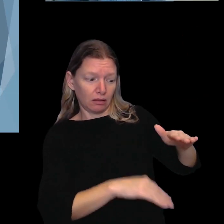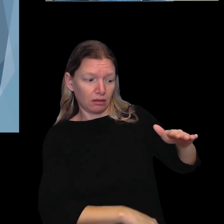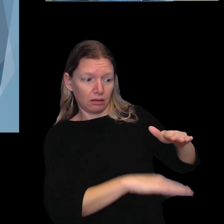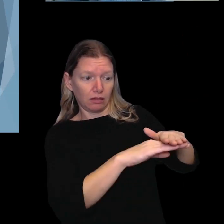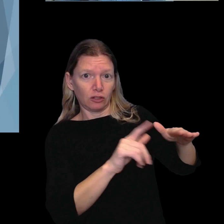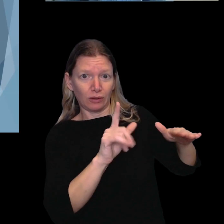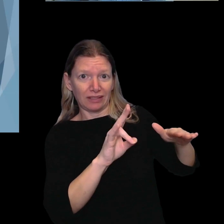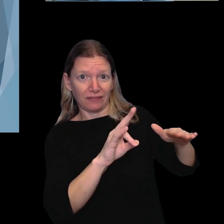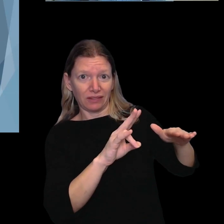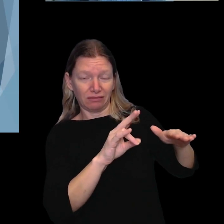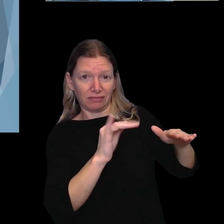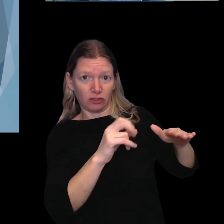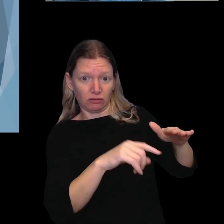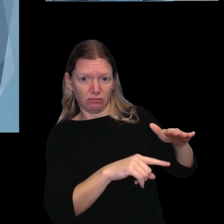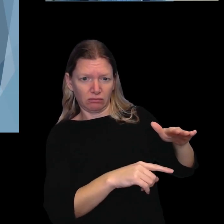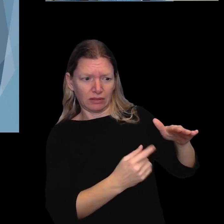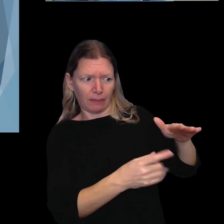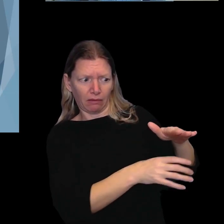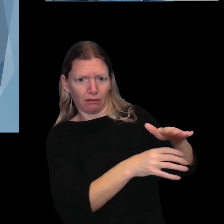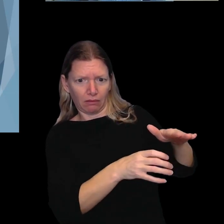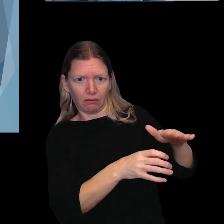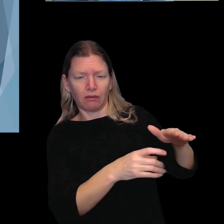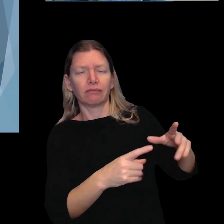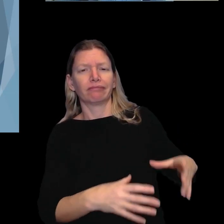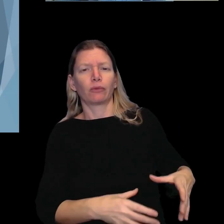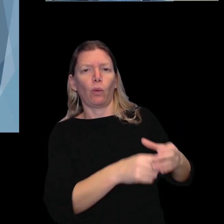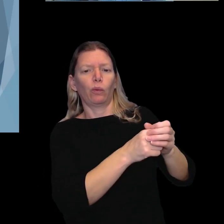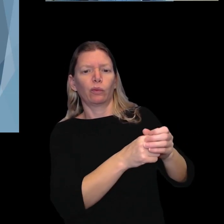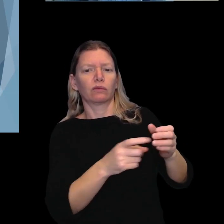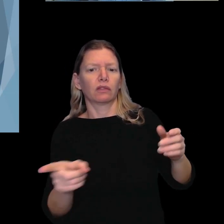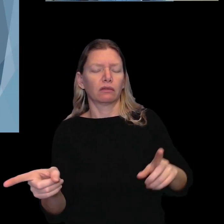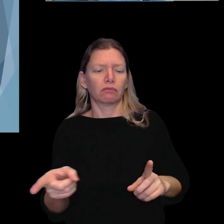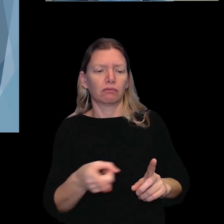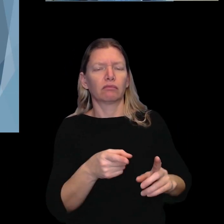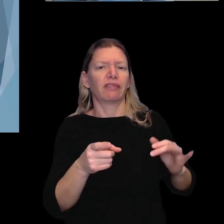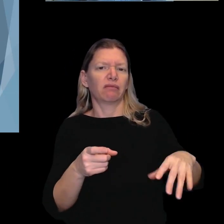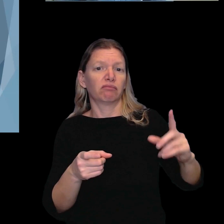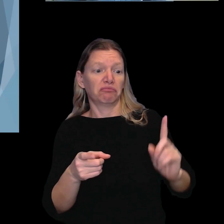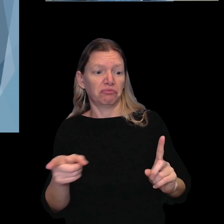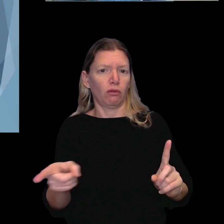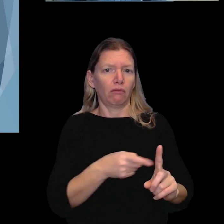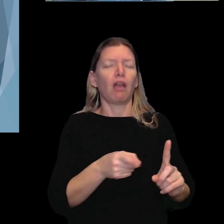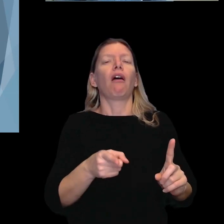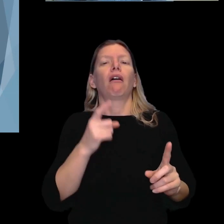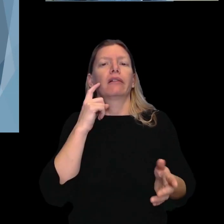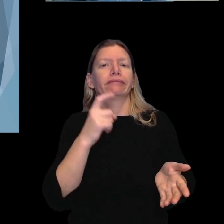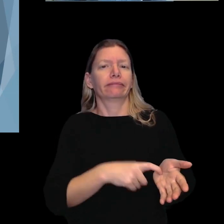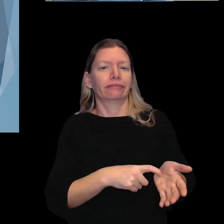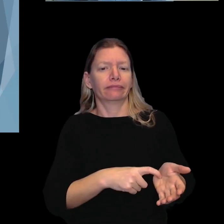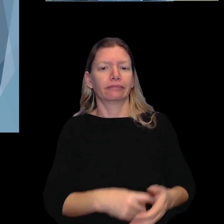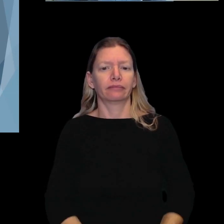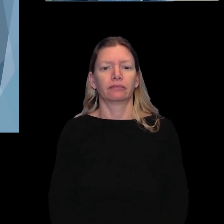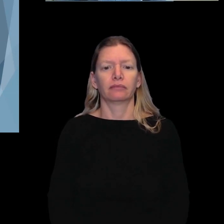would be sufficient to warn someone who's using a cane.